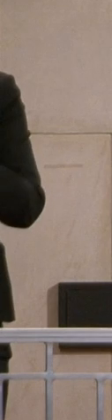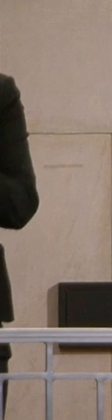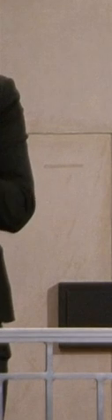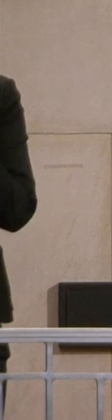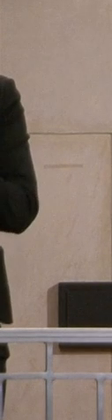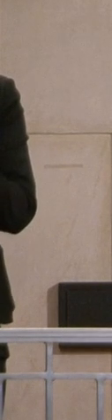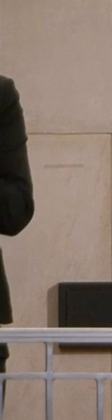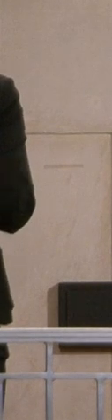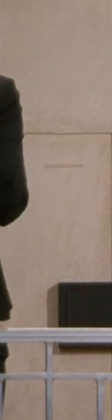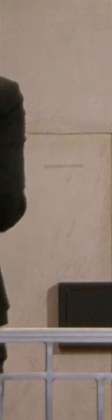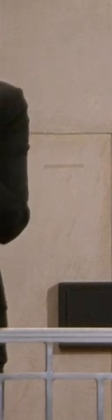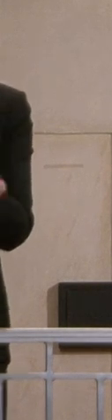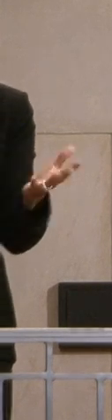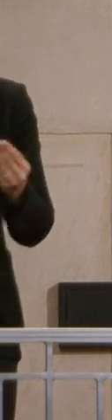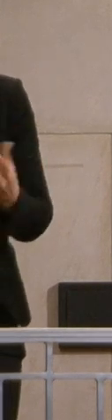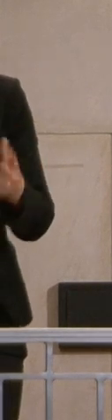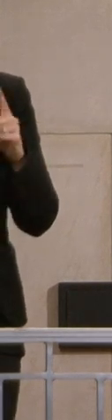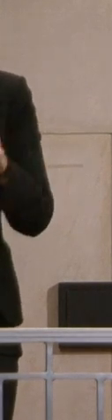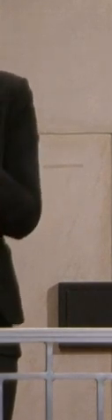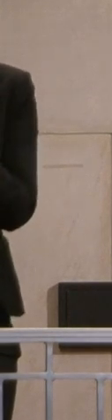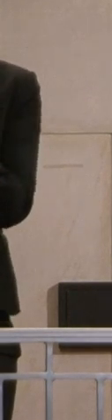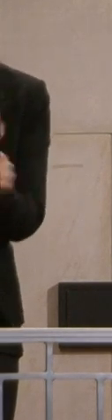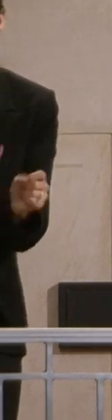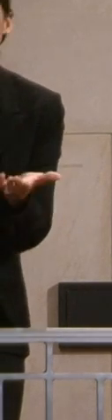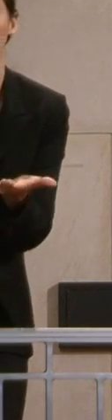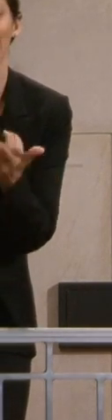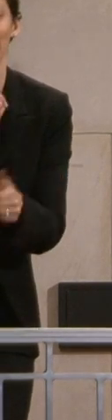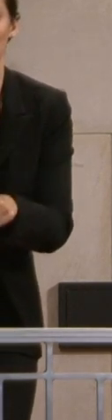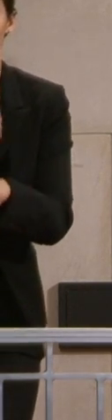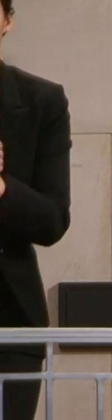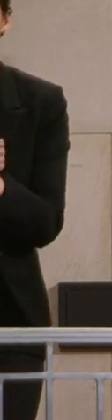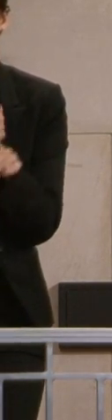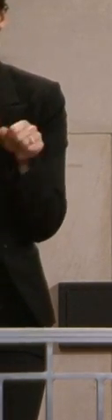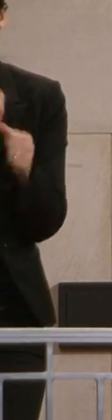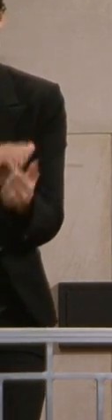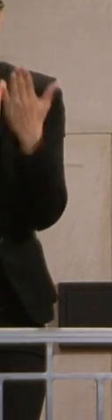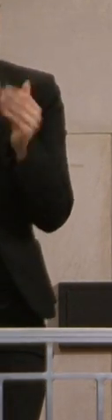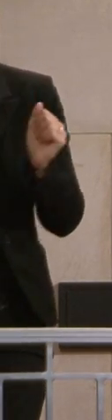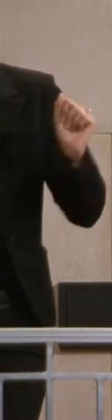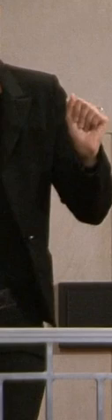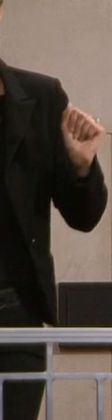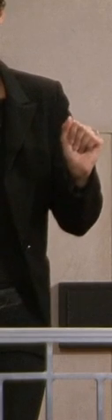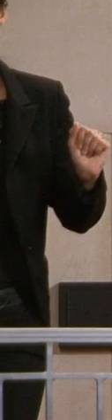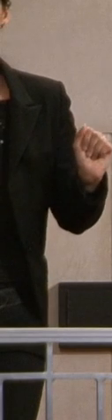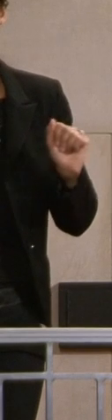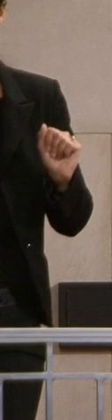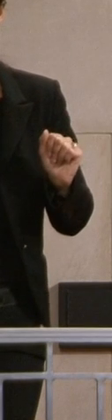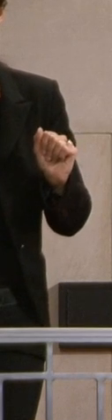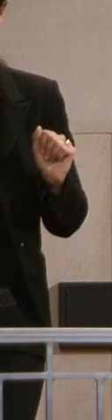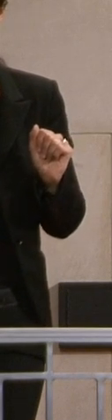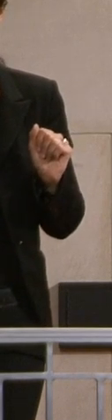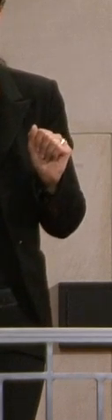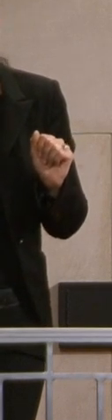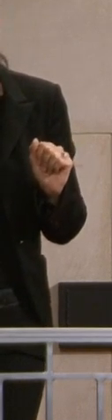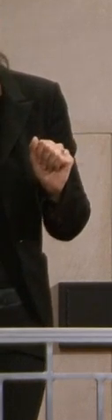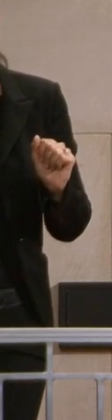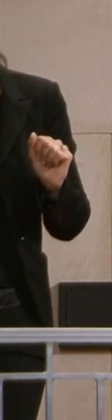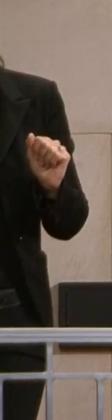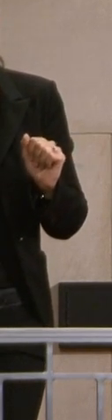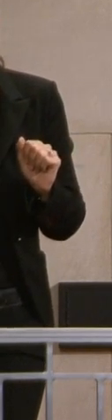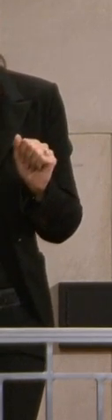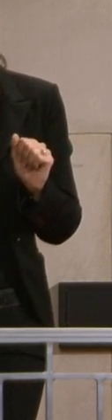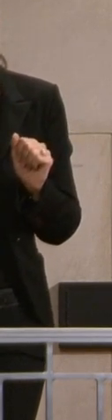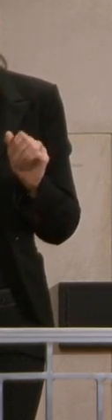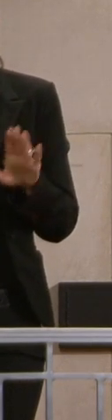about safe, you know, evidence-based ways to understand and support their LGBT children. You know, this is an issue that